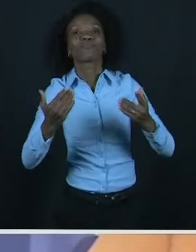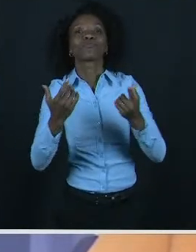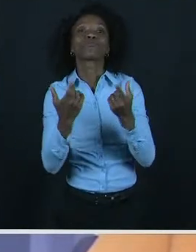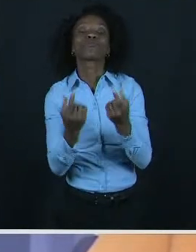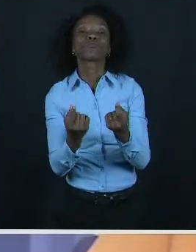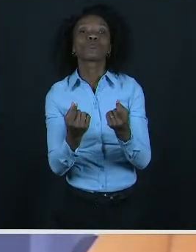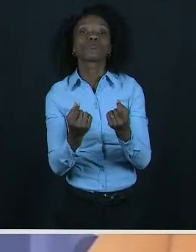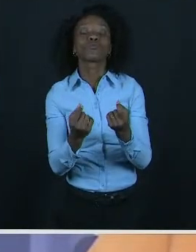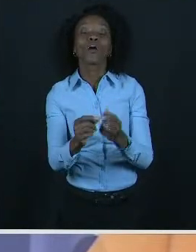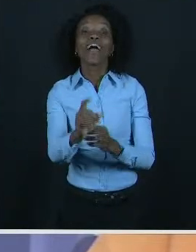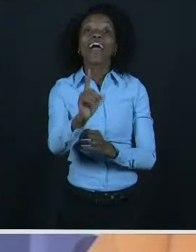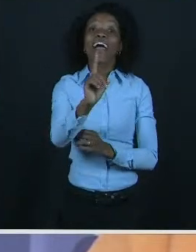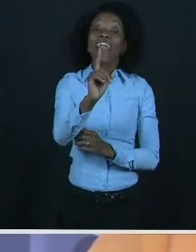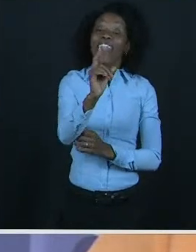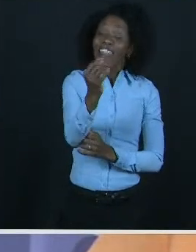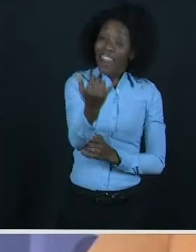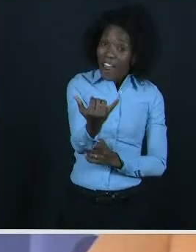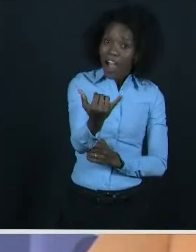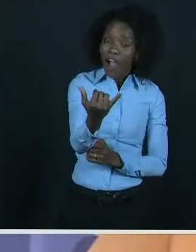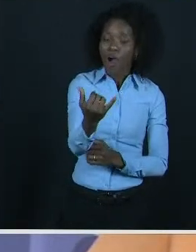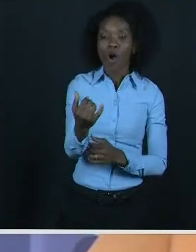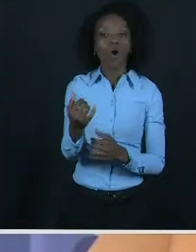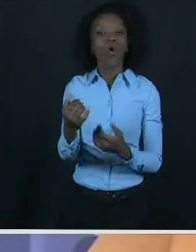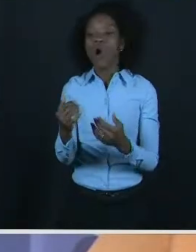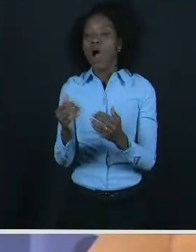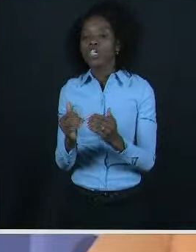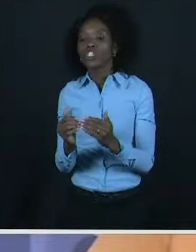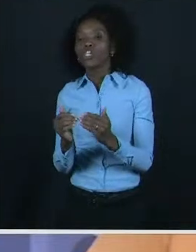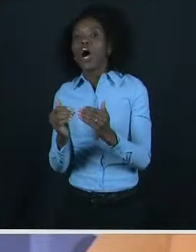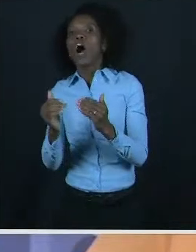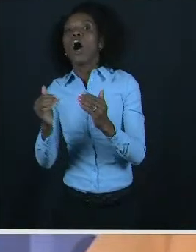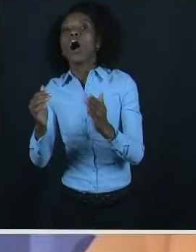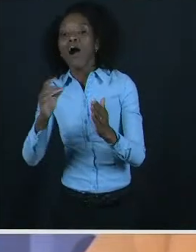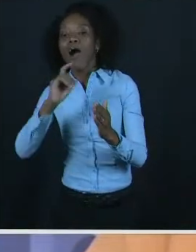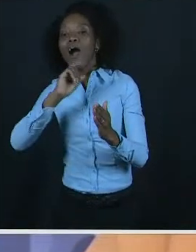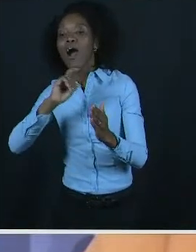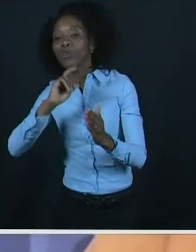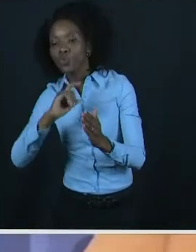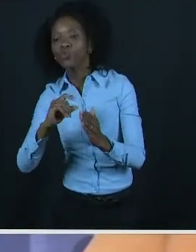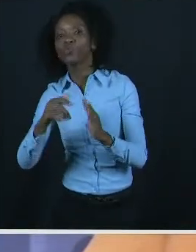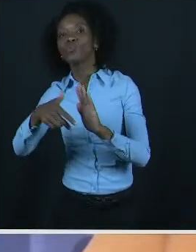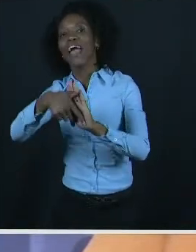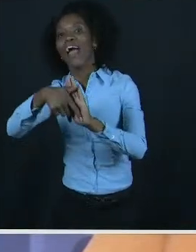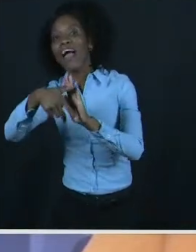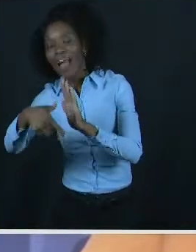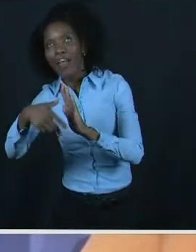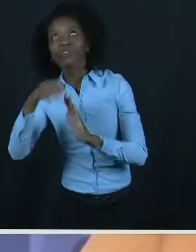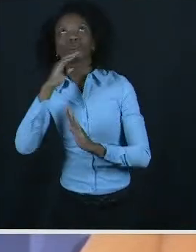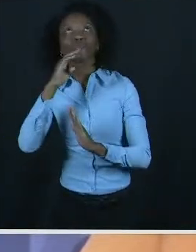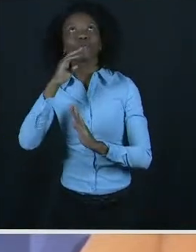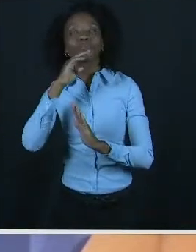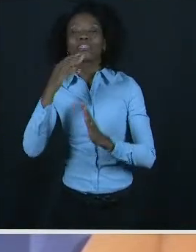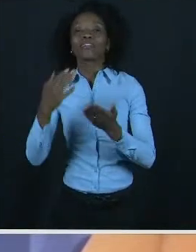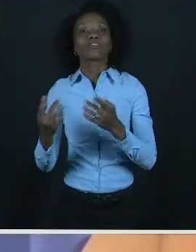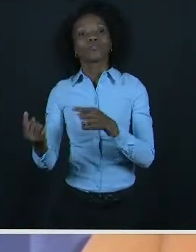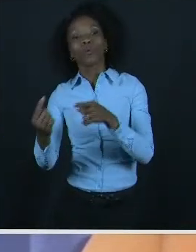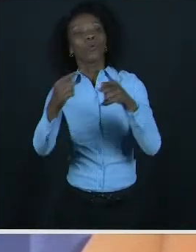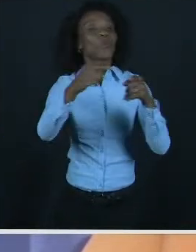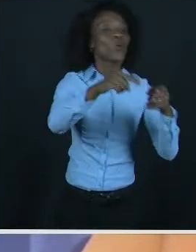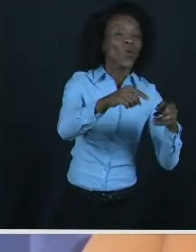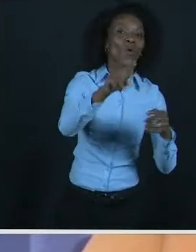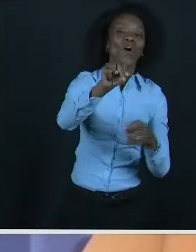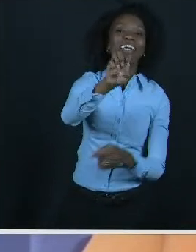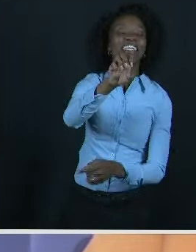Now, piloting this act through the various processes, including taking it to NEDLAC,